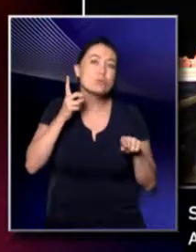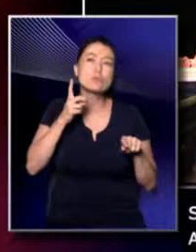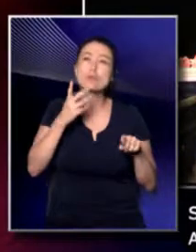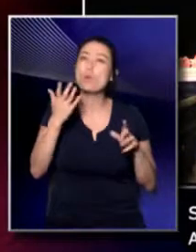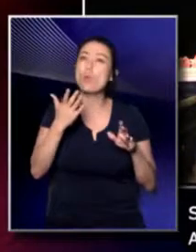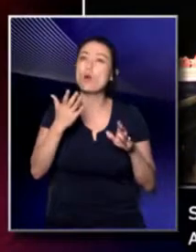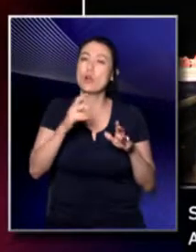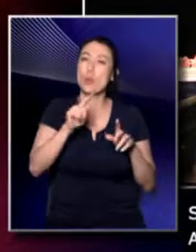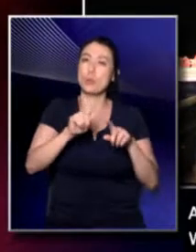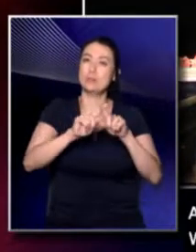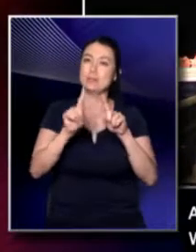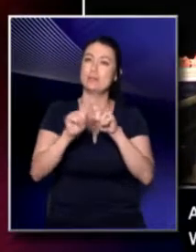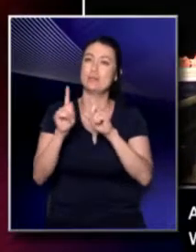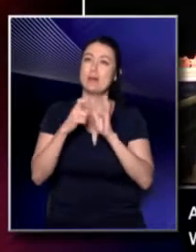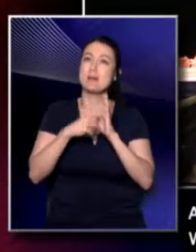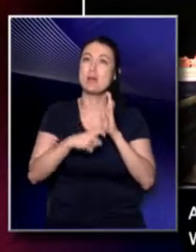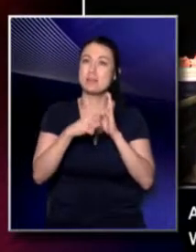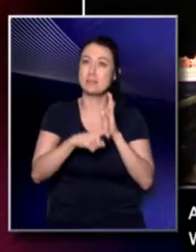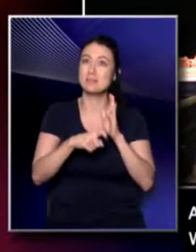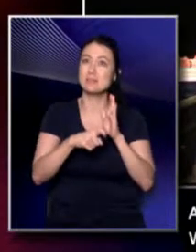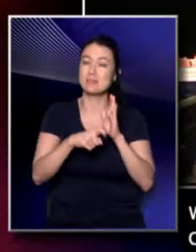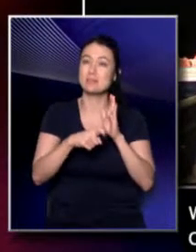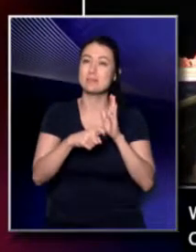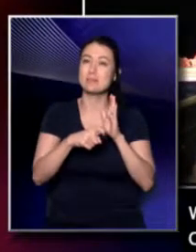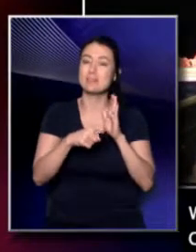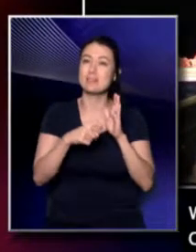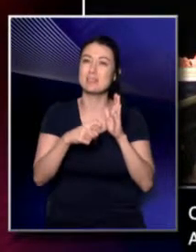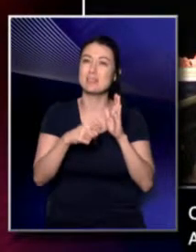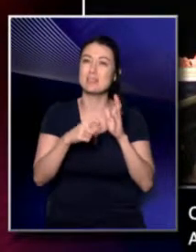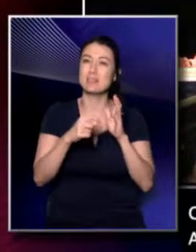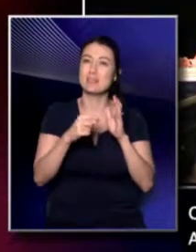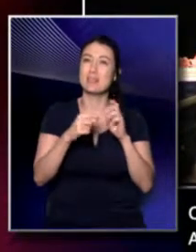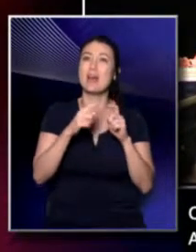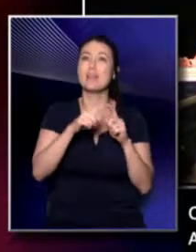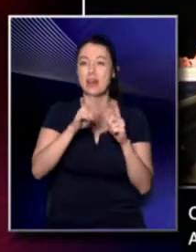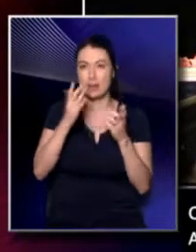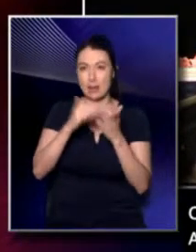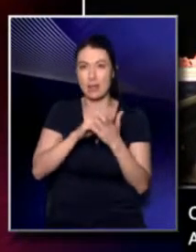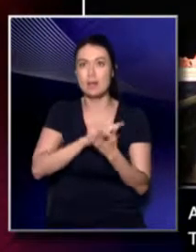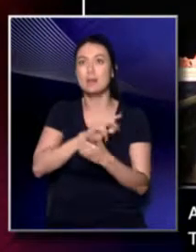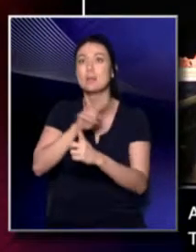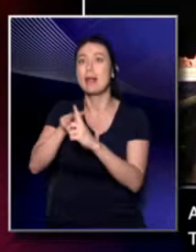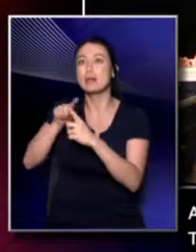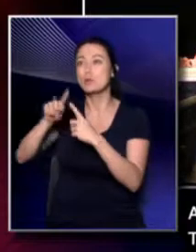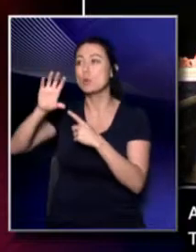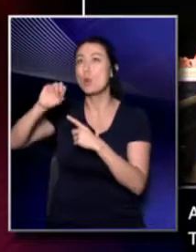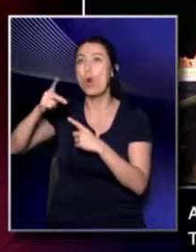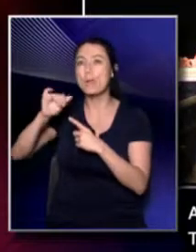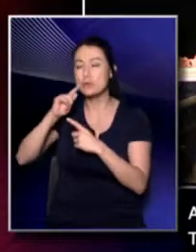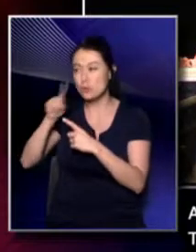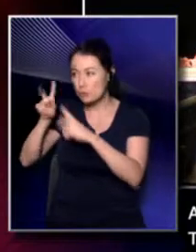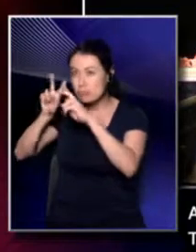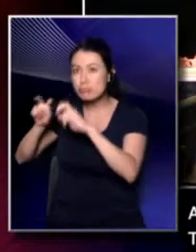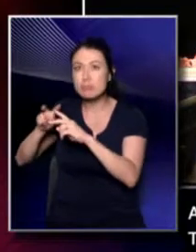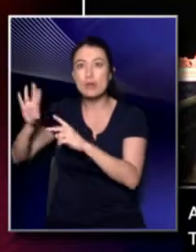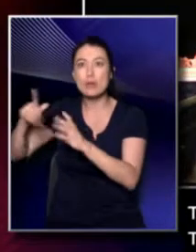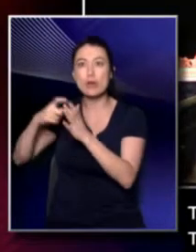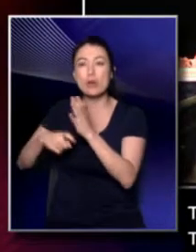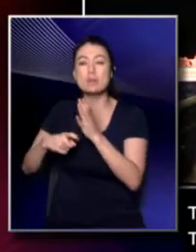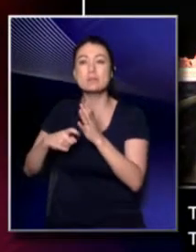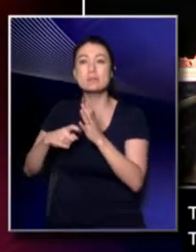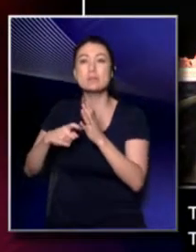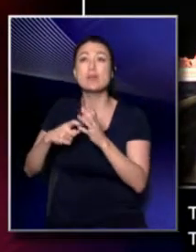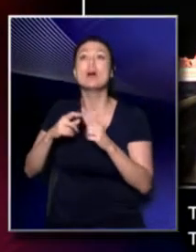different costs? And then, you know, going across all of the different cooperatives and things like that. I mean, at some point, you can kind of look at expenditure